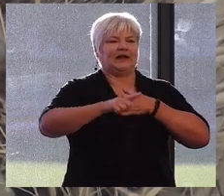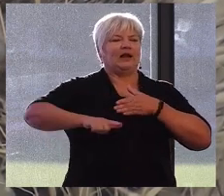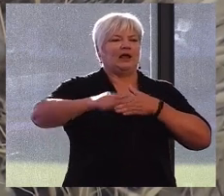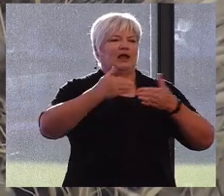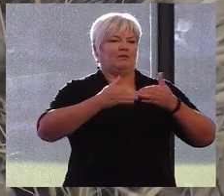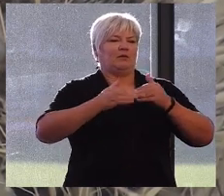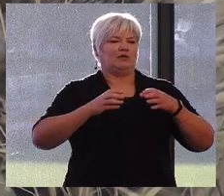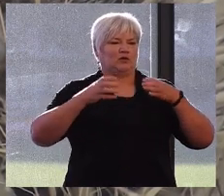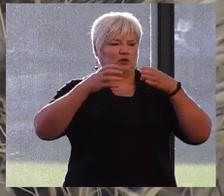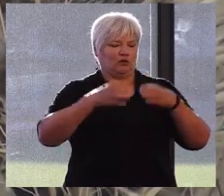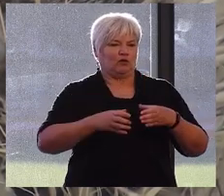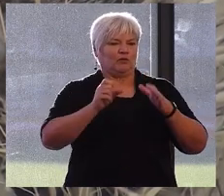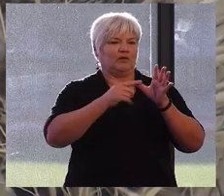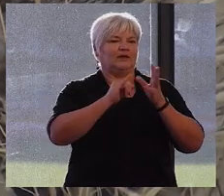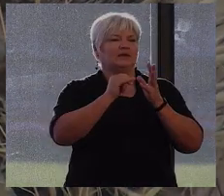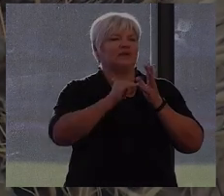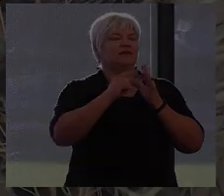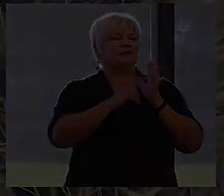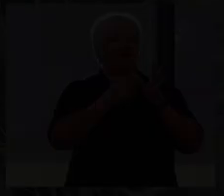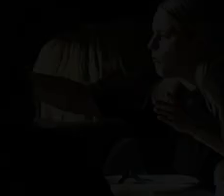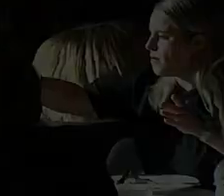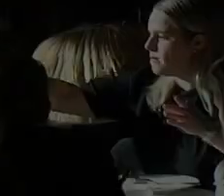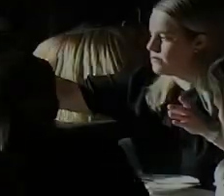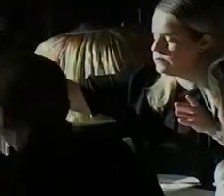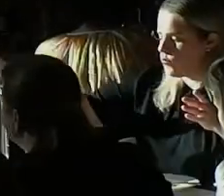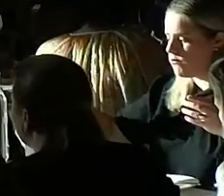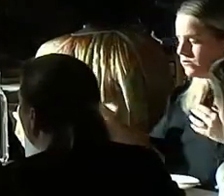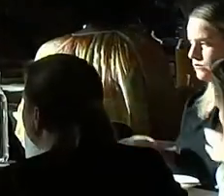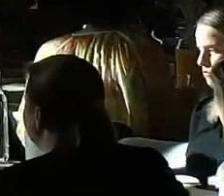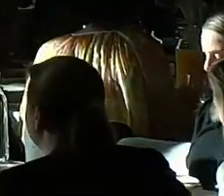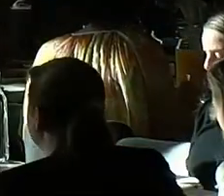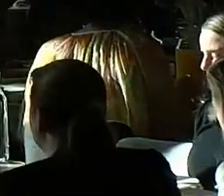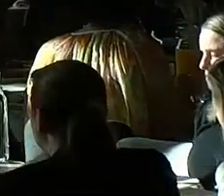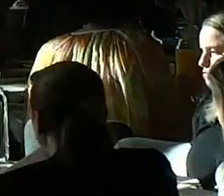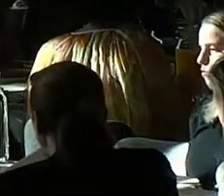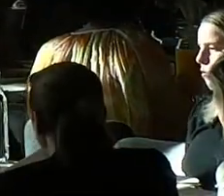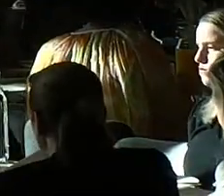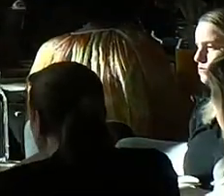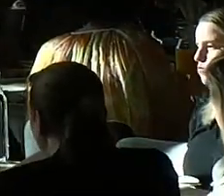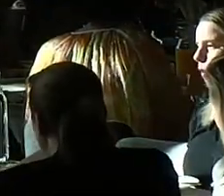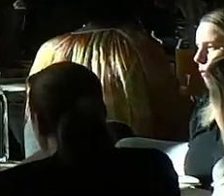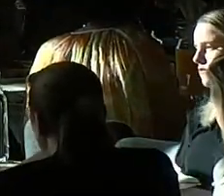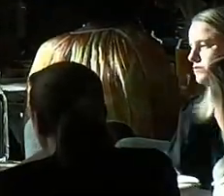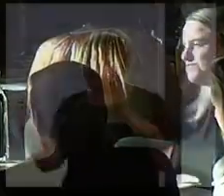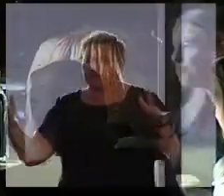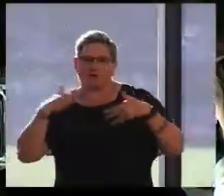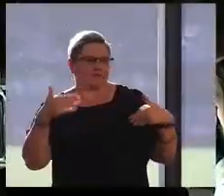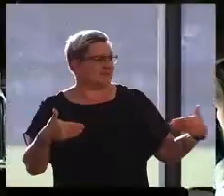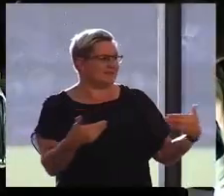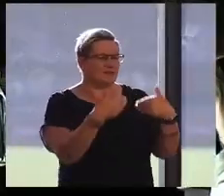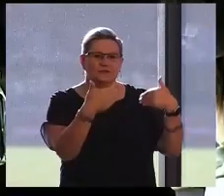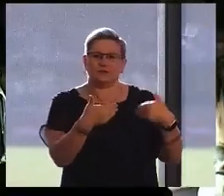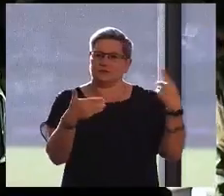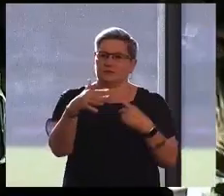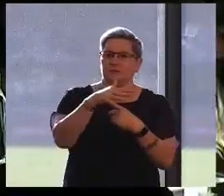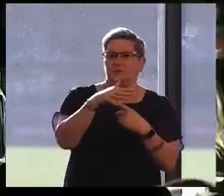Casina Environmental, at table 28. Thank you all so much. Okay, well, I'm about to introduce our keynote speaker for